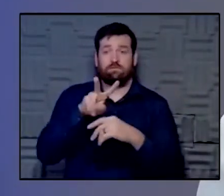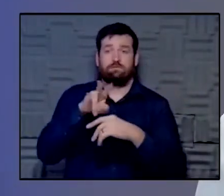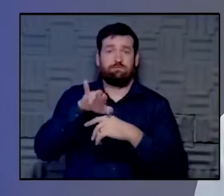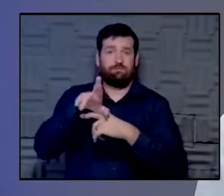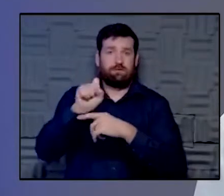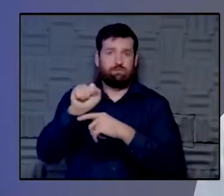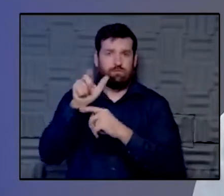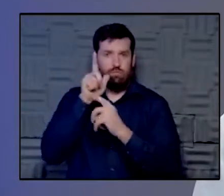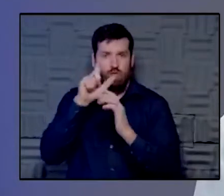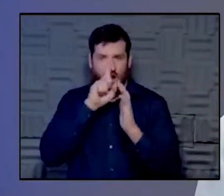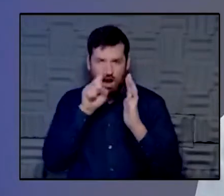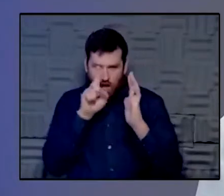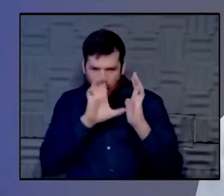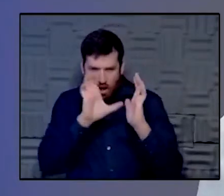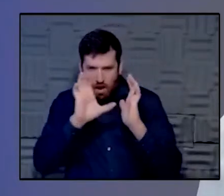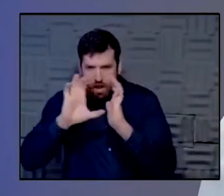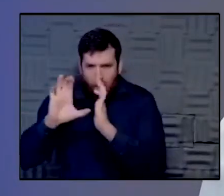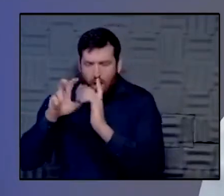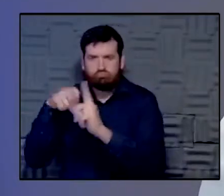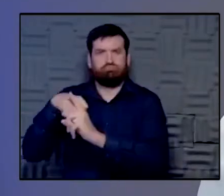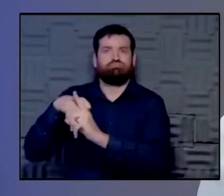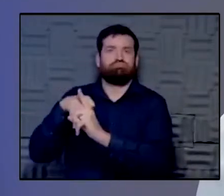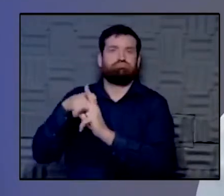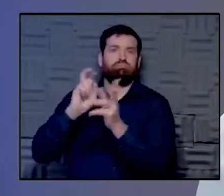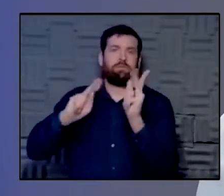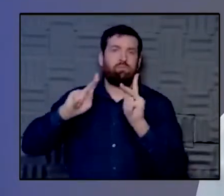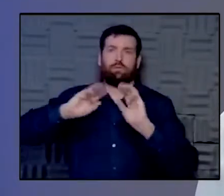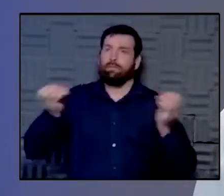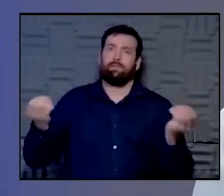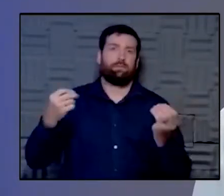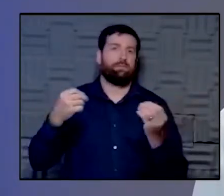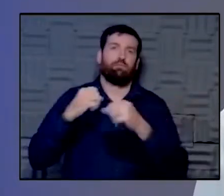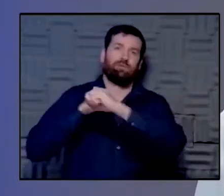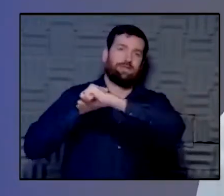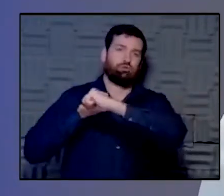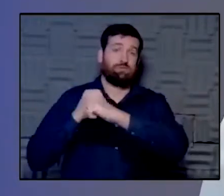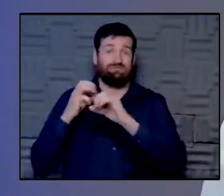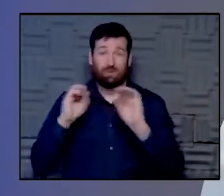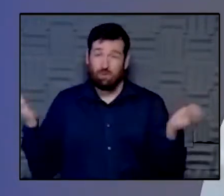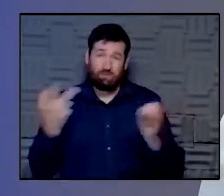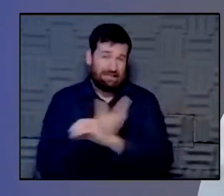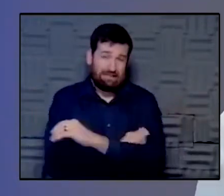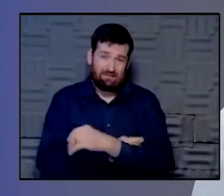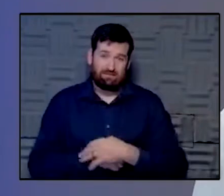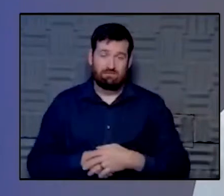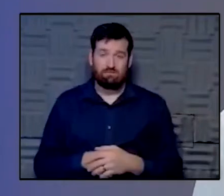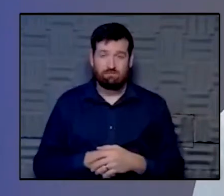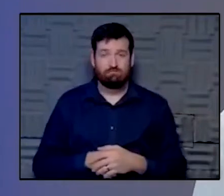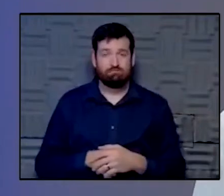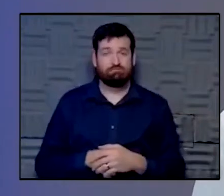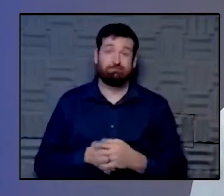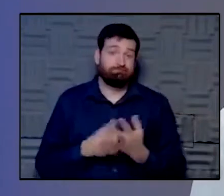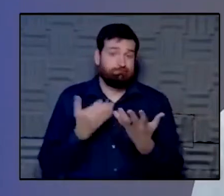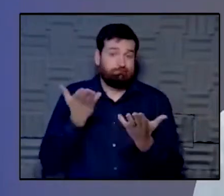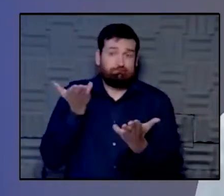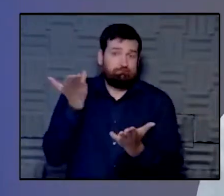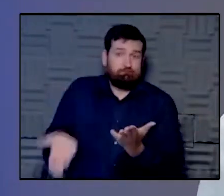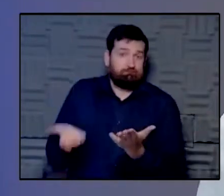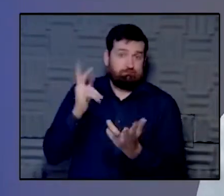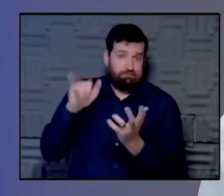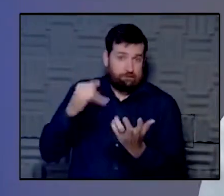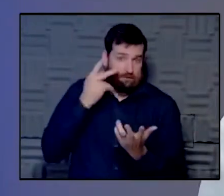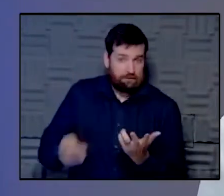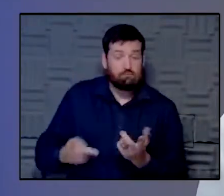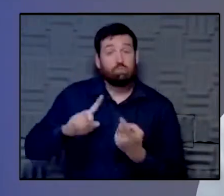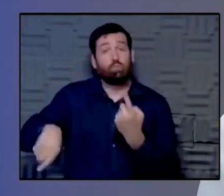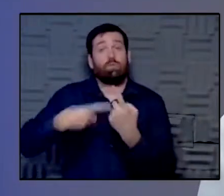going to find those unvaccinated, those unprotected people. And I think that is, this is the function of what we are seeing. When you get